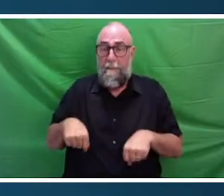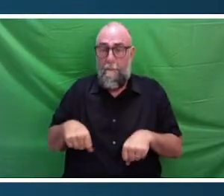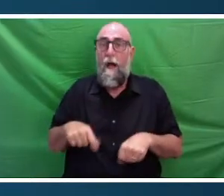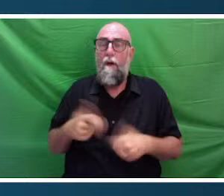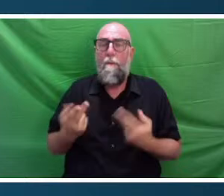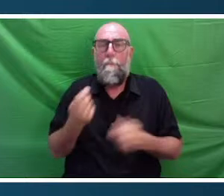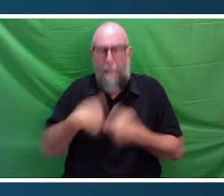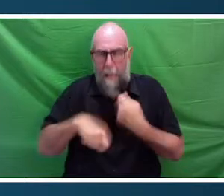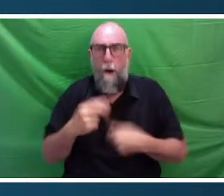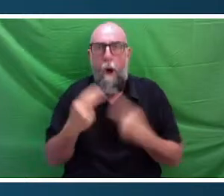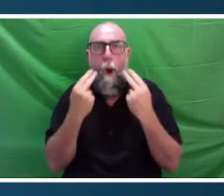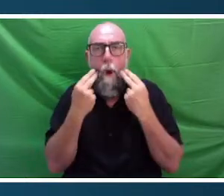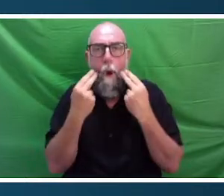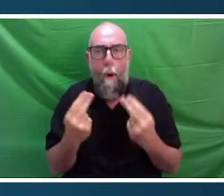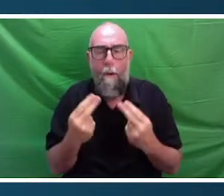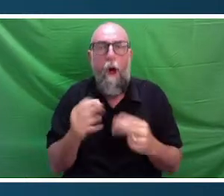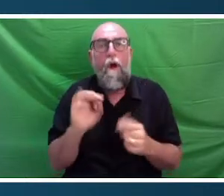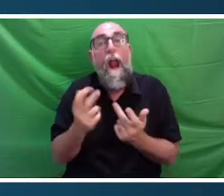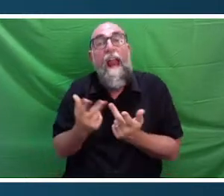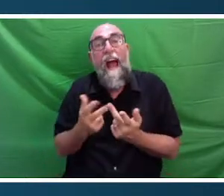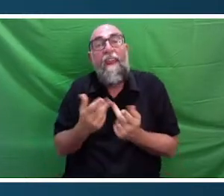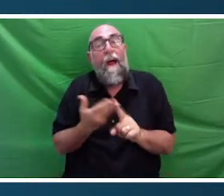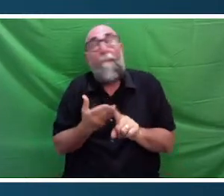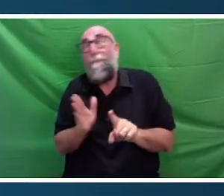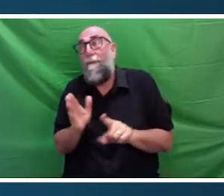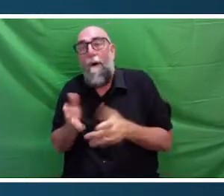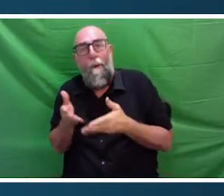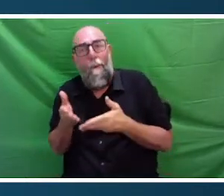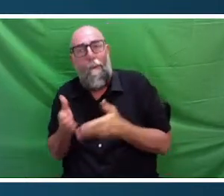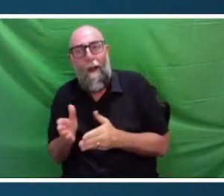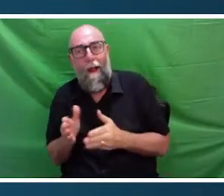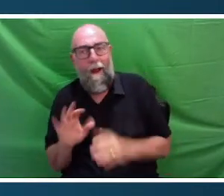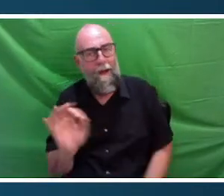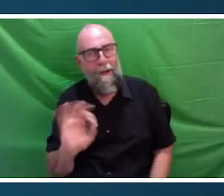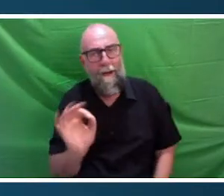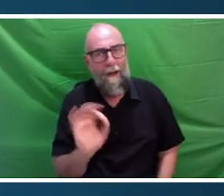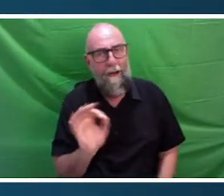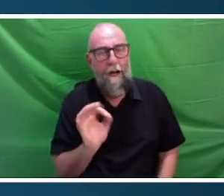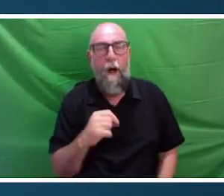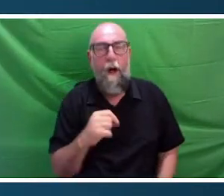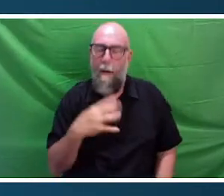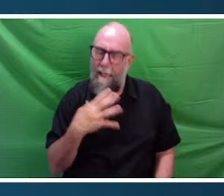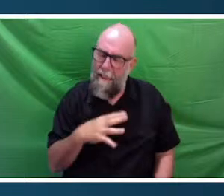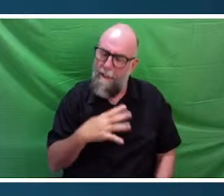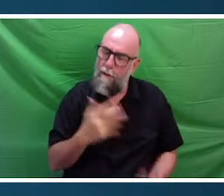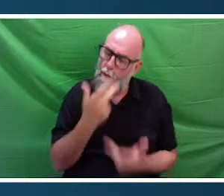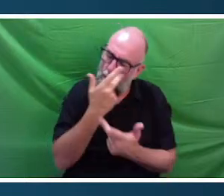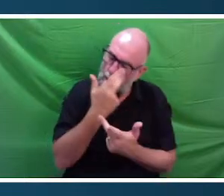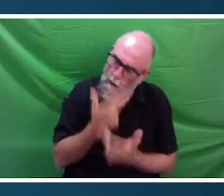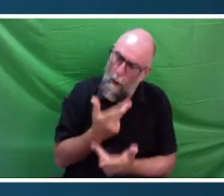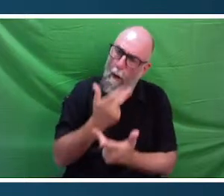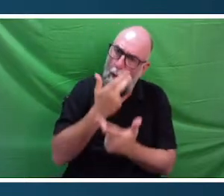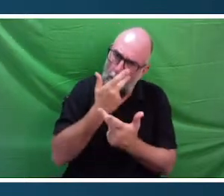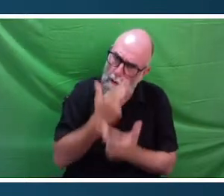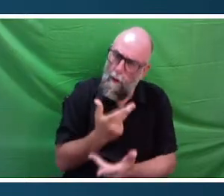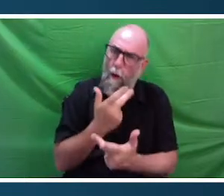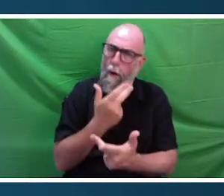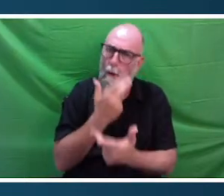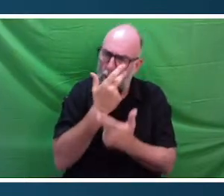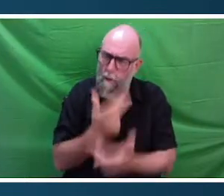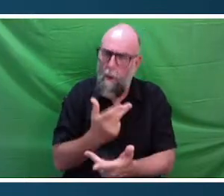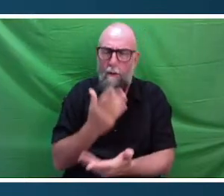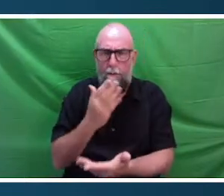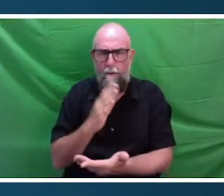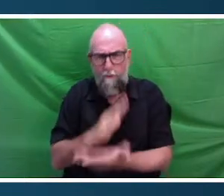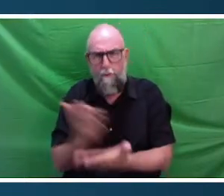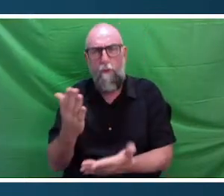pillar anchoring our shared humanity, which upholds dignity at every juncture and recognizes our